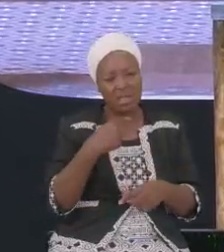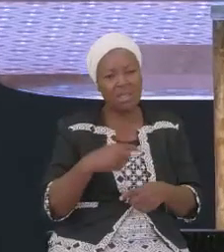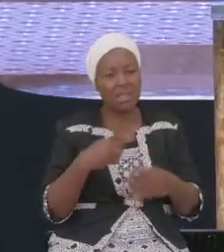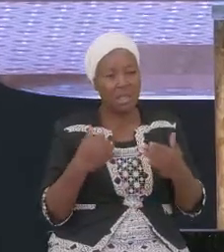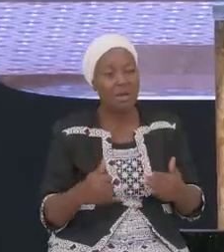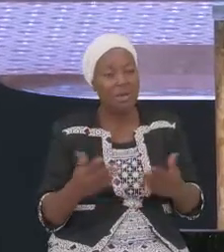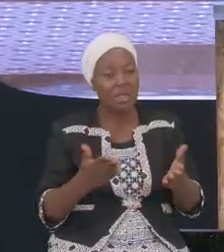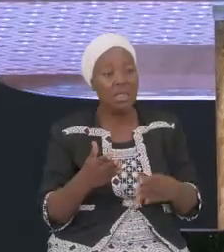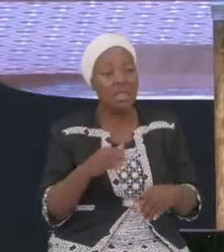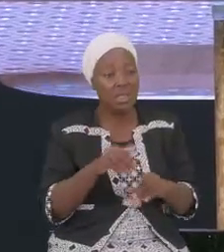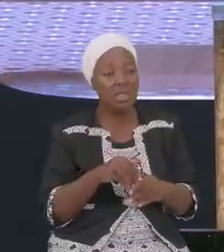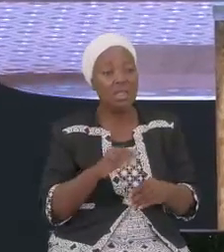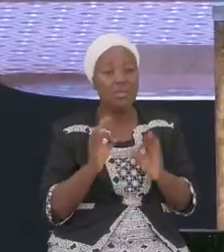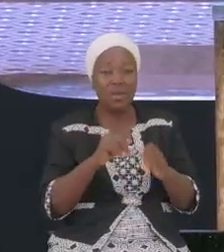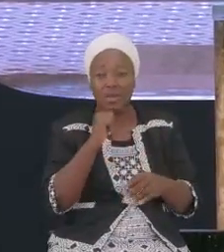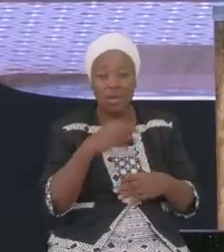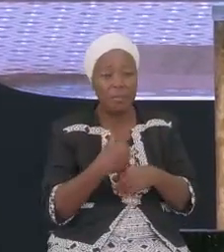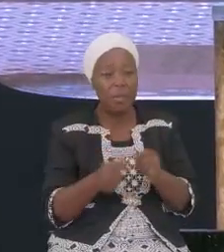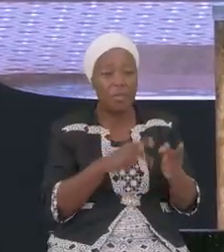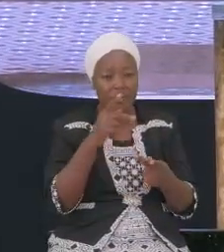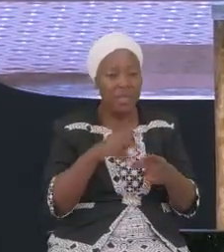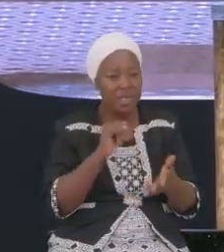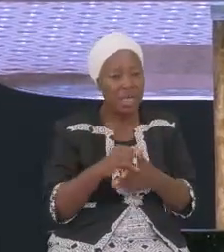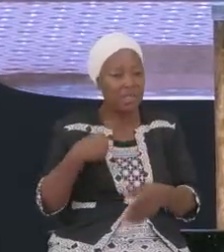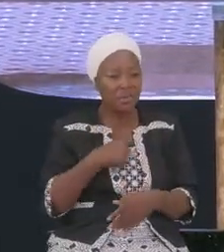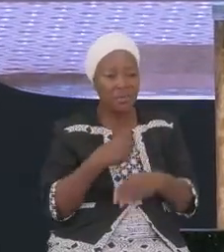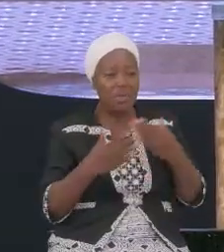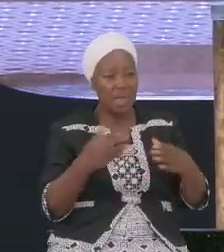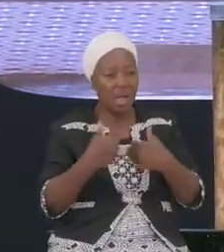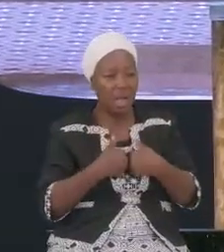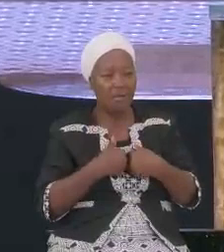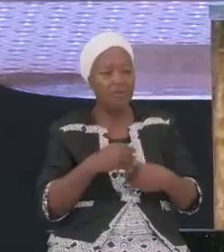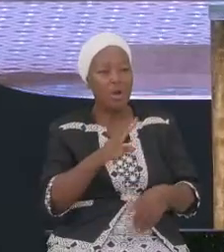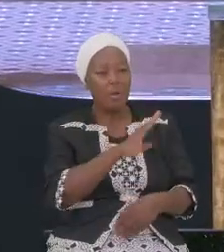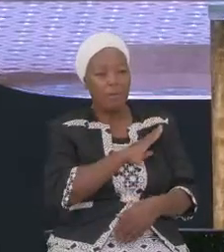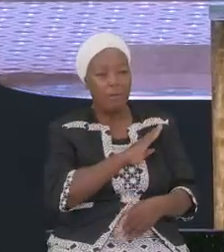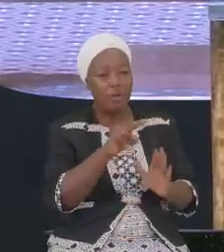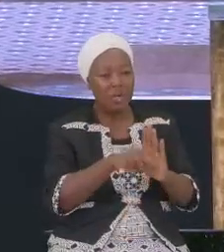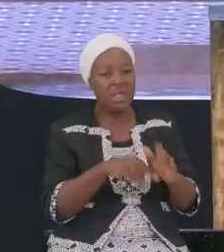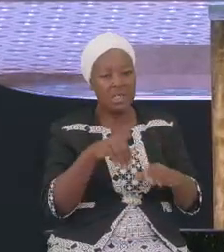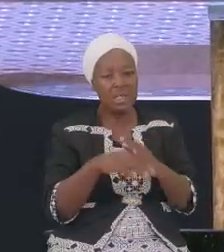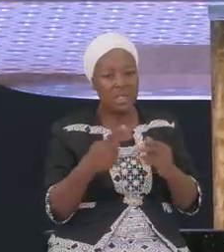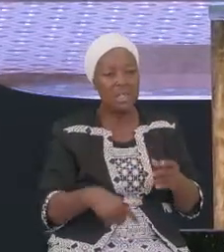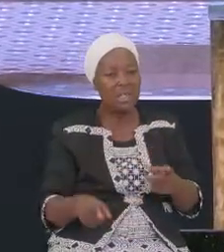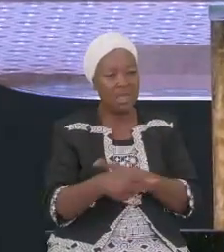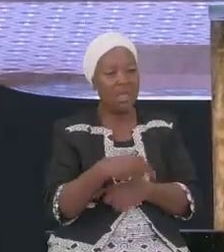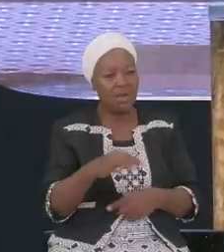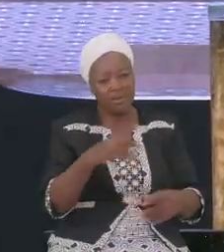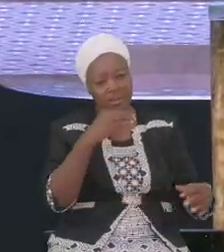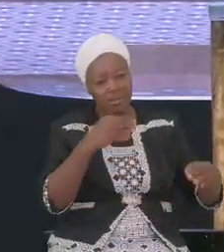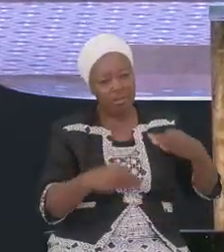herein is our love made perfect, that we may have boldness in the day of